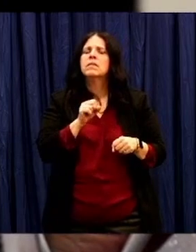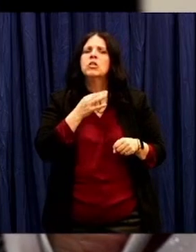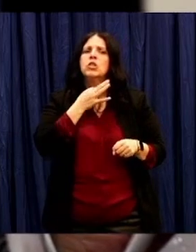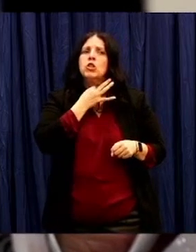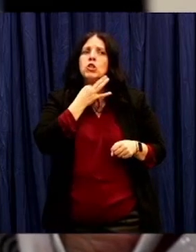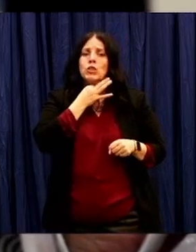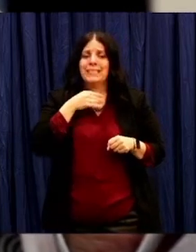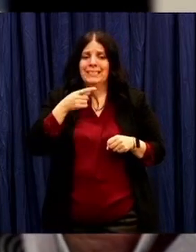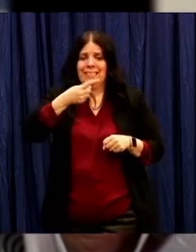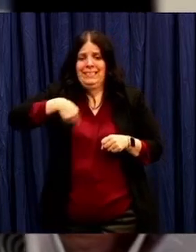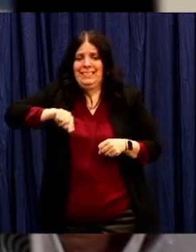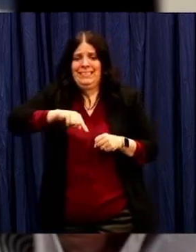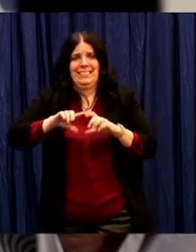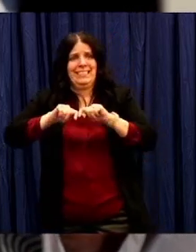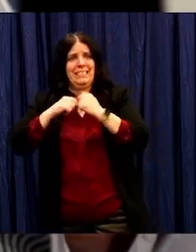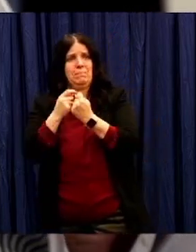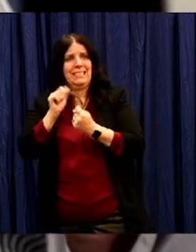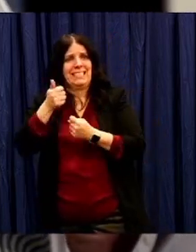with disabilities?